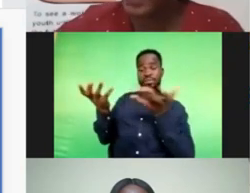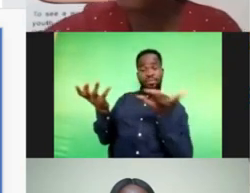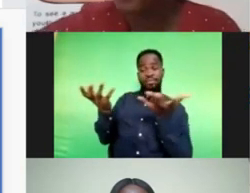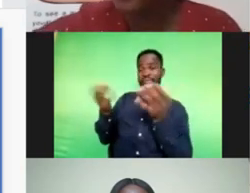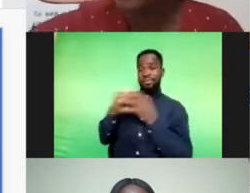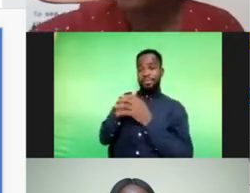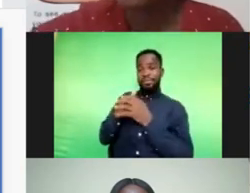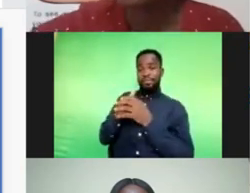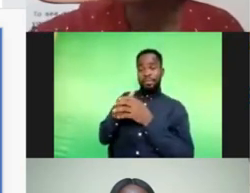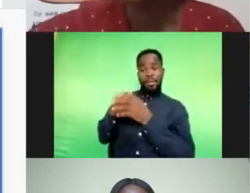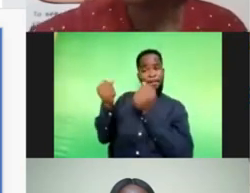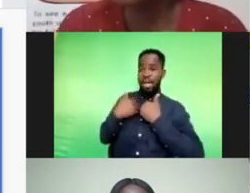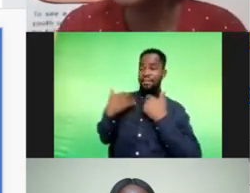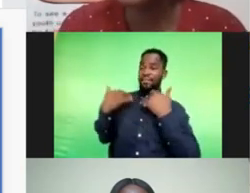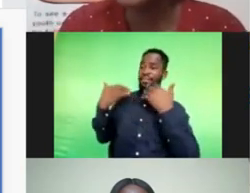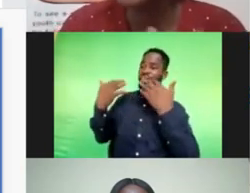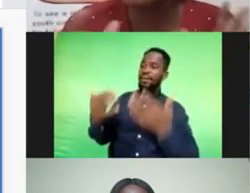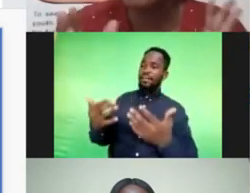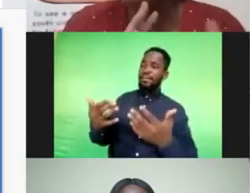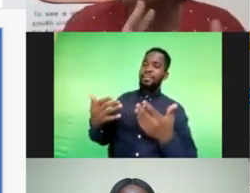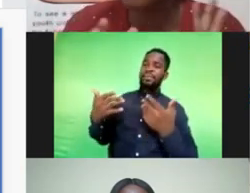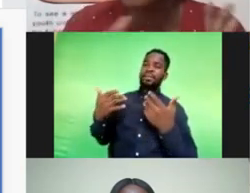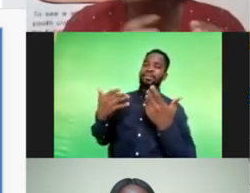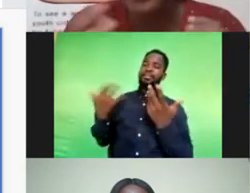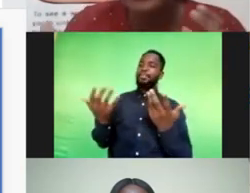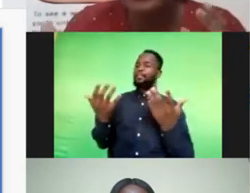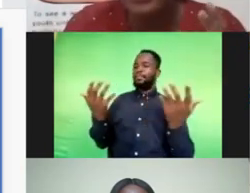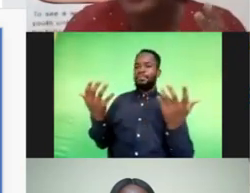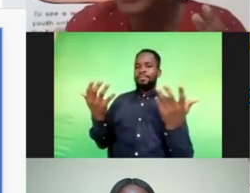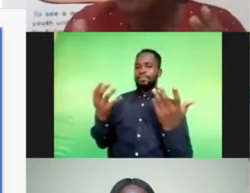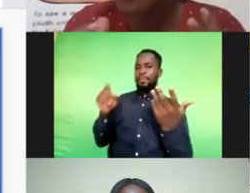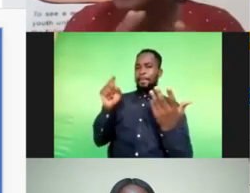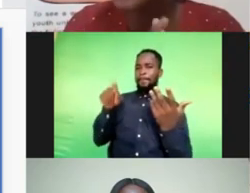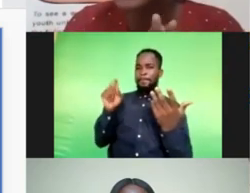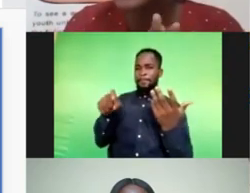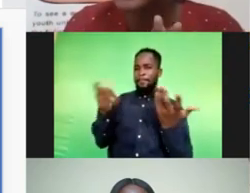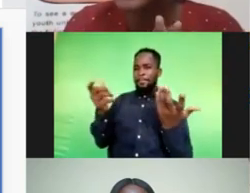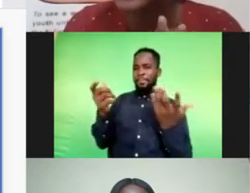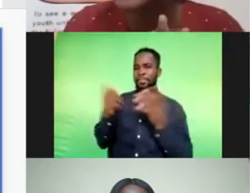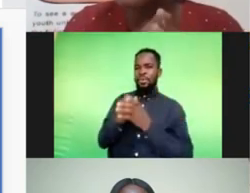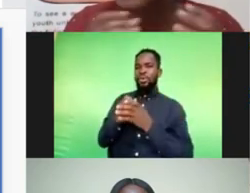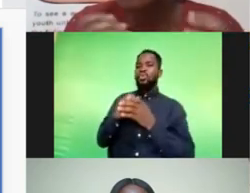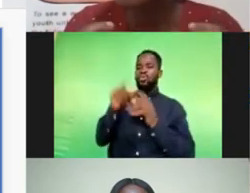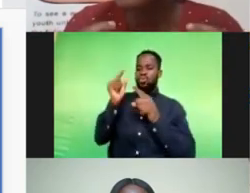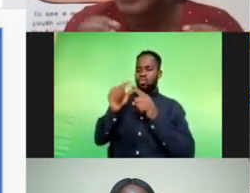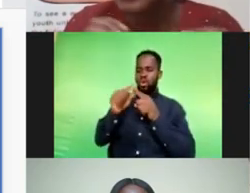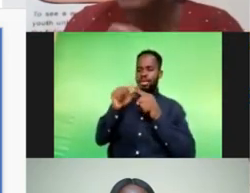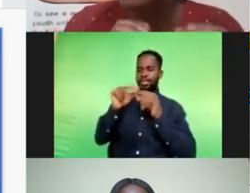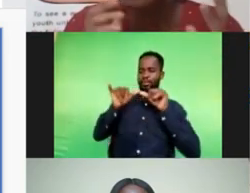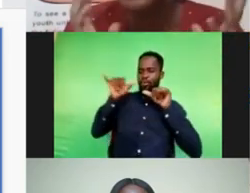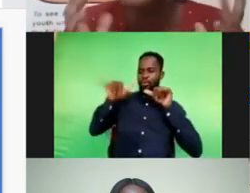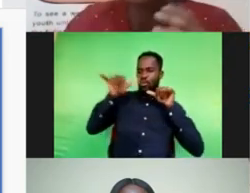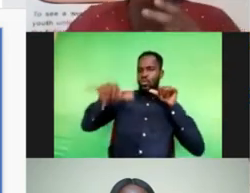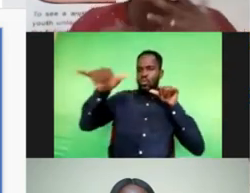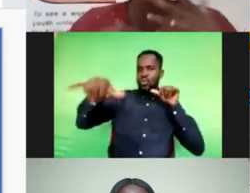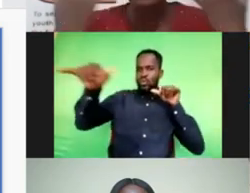they have actually have to do with rhyming words and sentences. They may also be unable